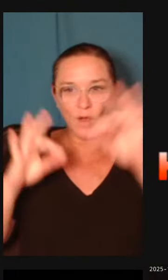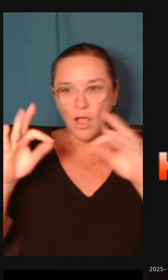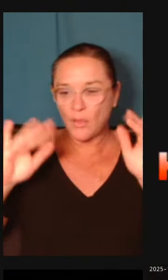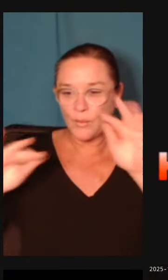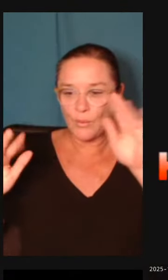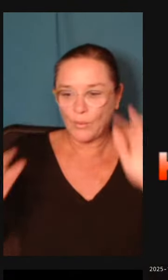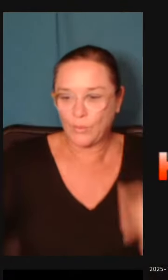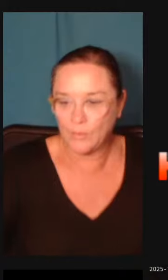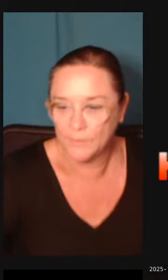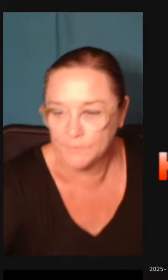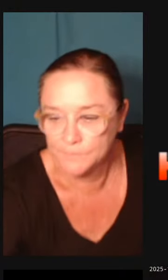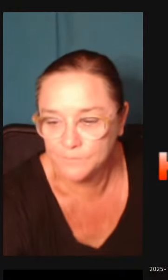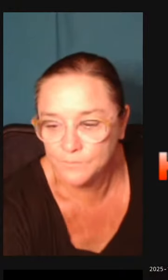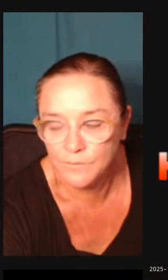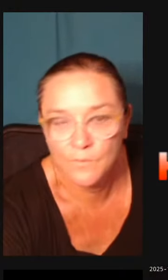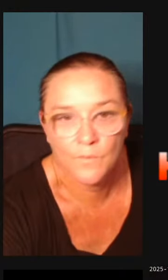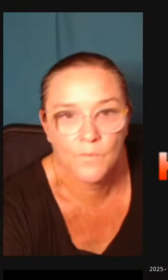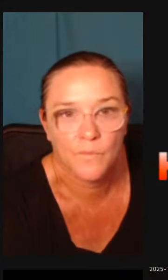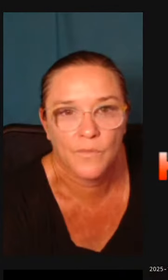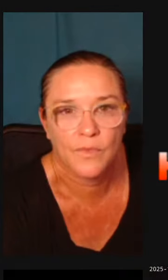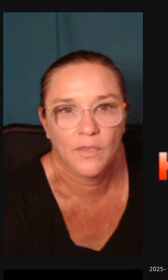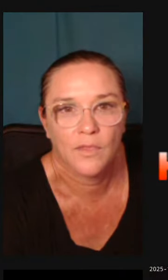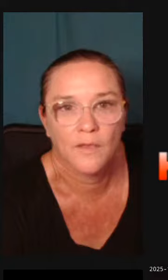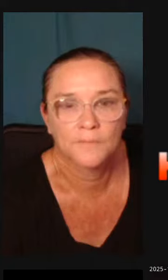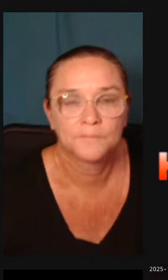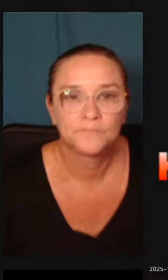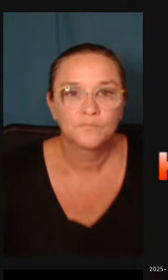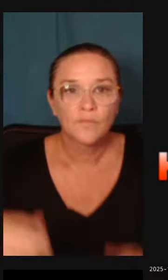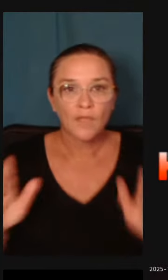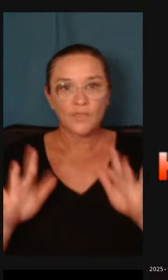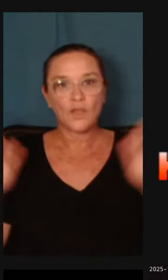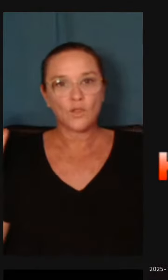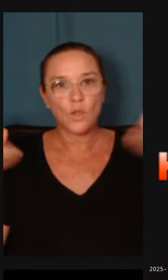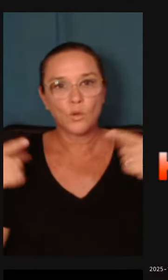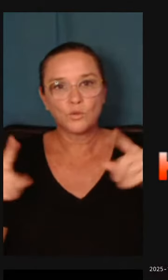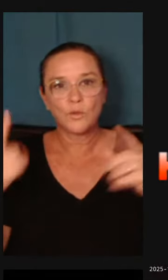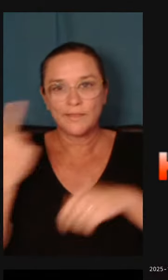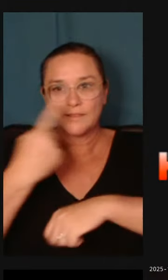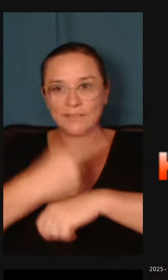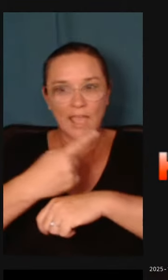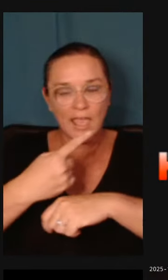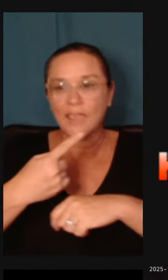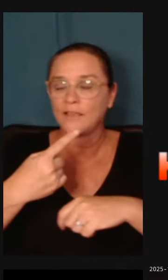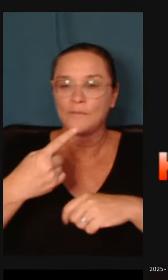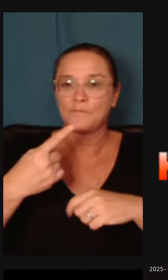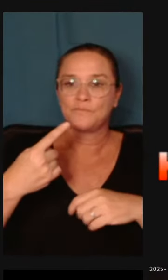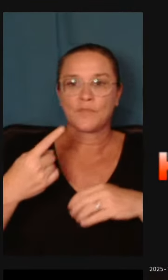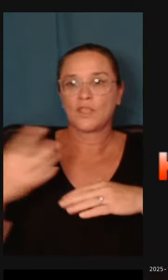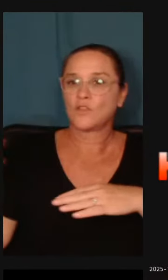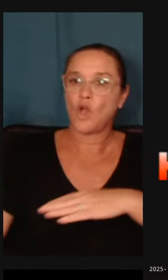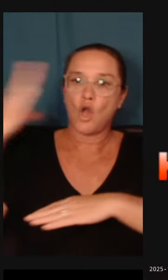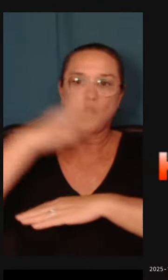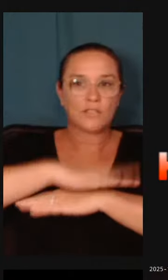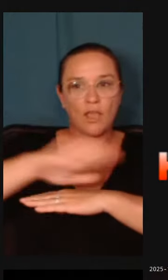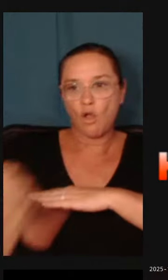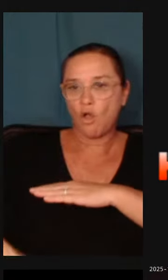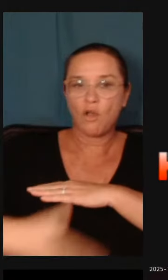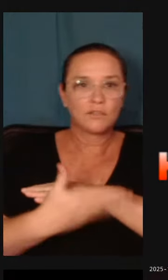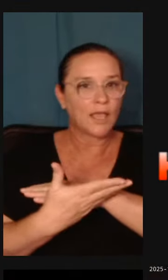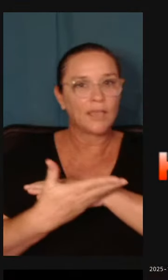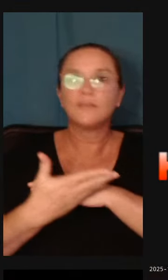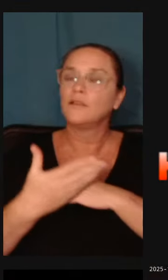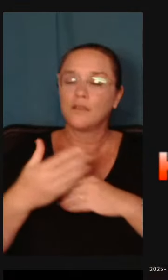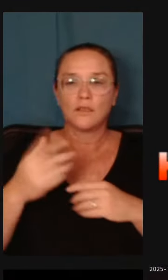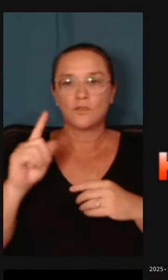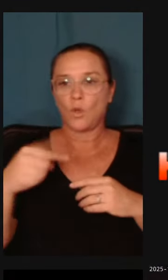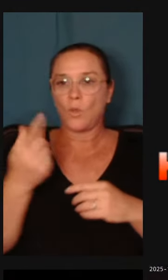The glow comes in and out throughout the day. At night, it's pretty much all night out of both vents. There's only been a couple nights that